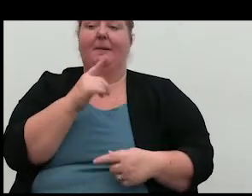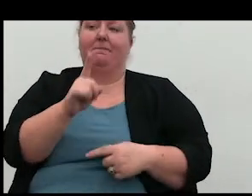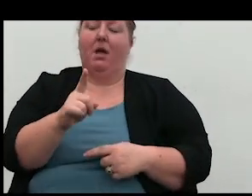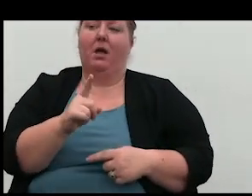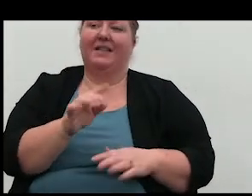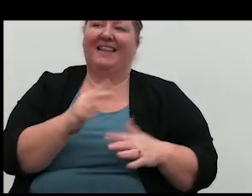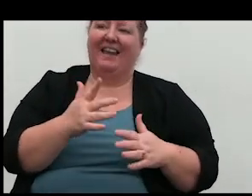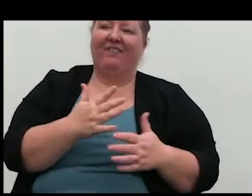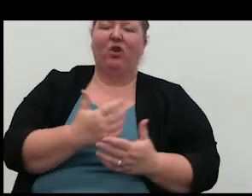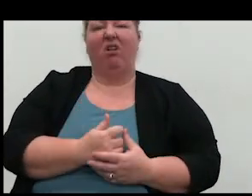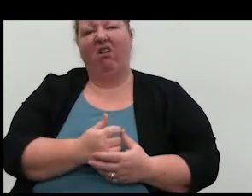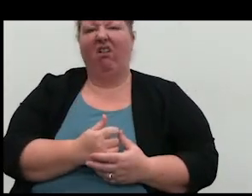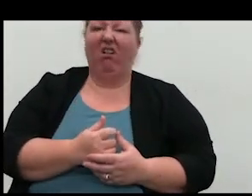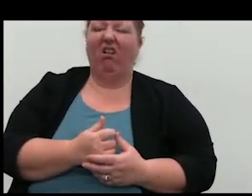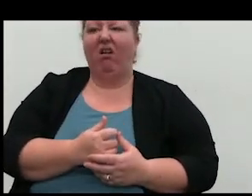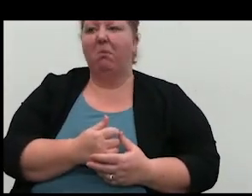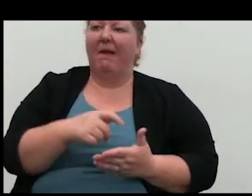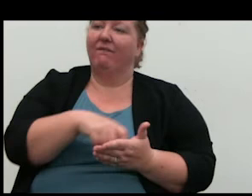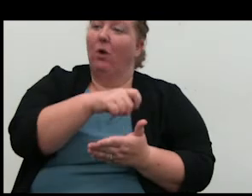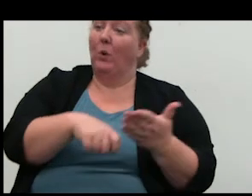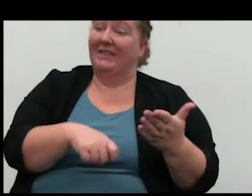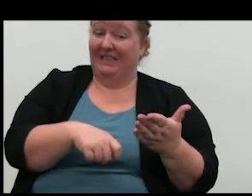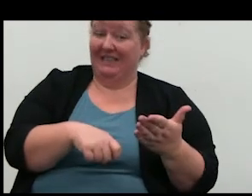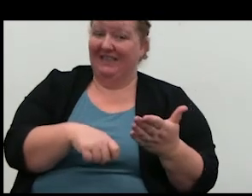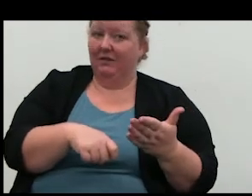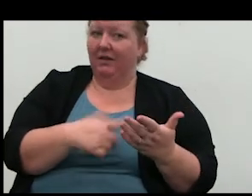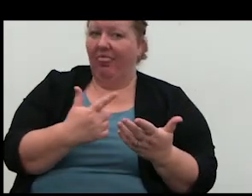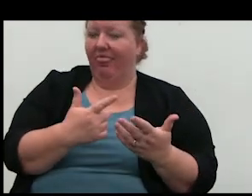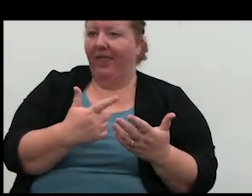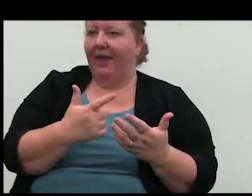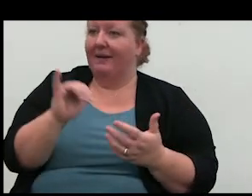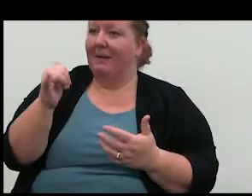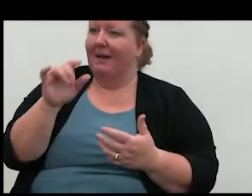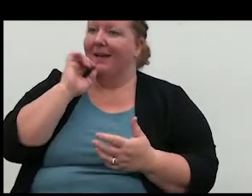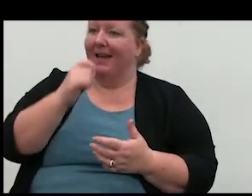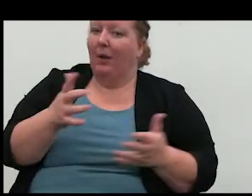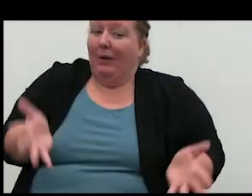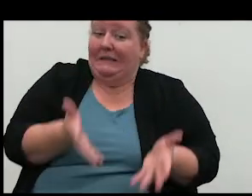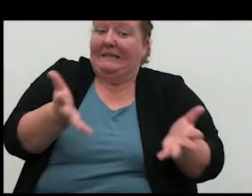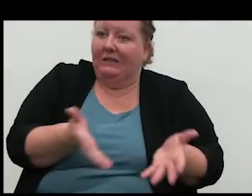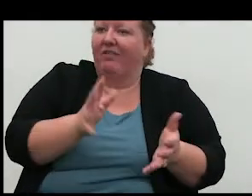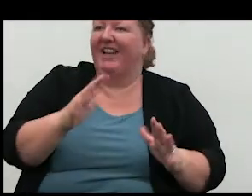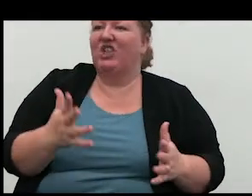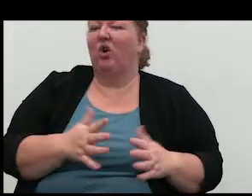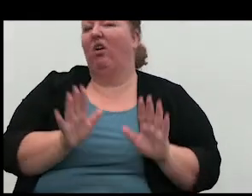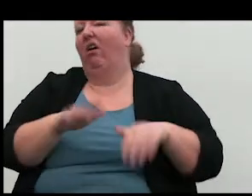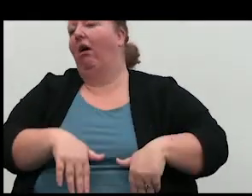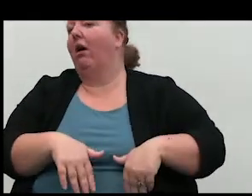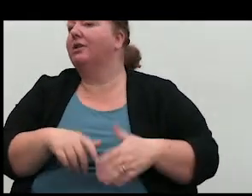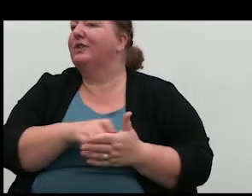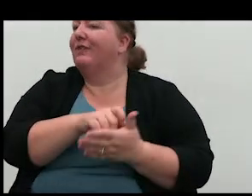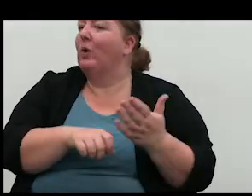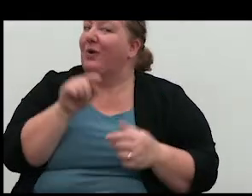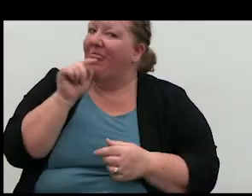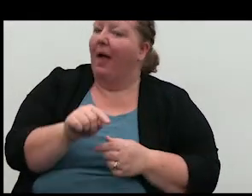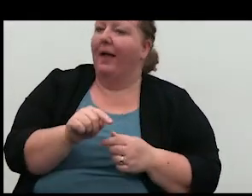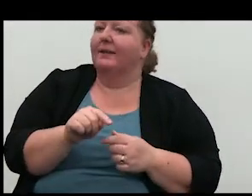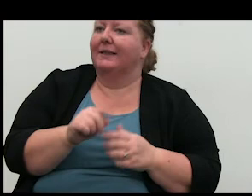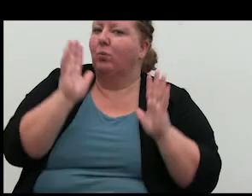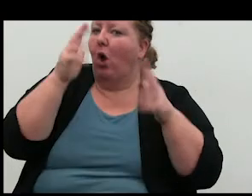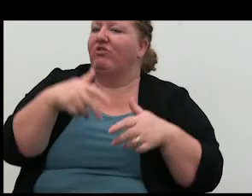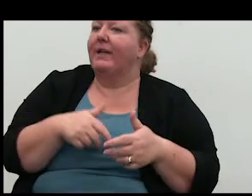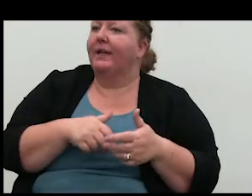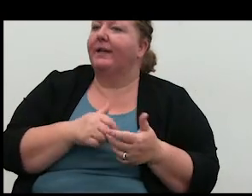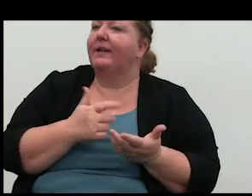and vote, or possibly less likely to go out and vote. And that is something that I do think is